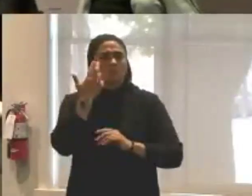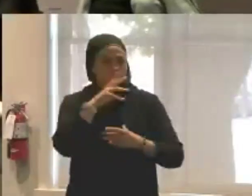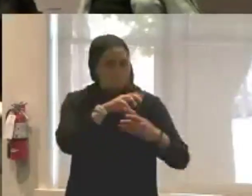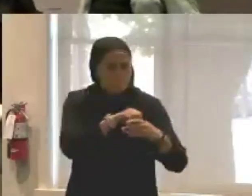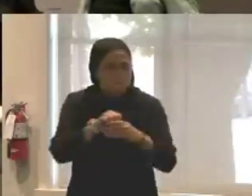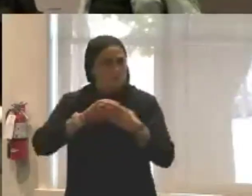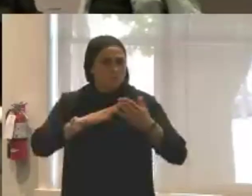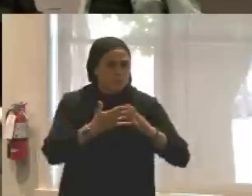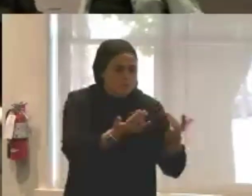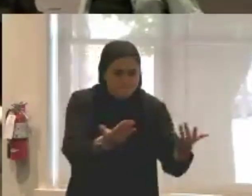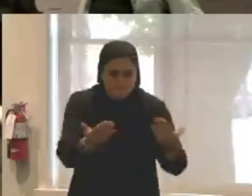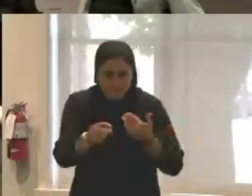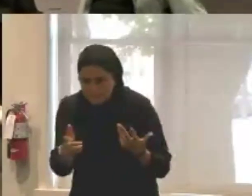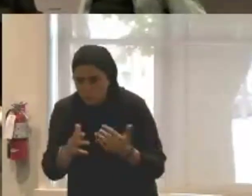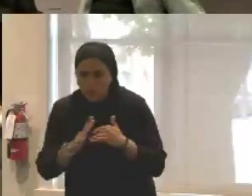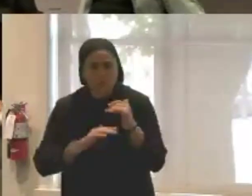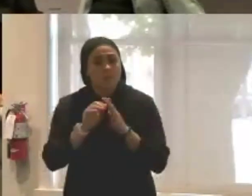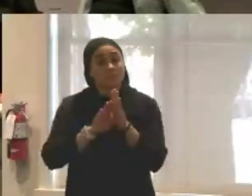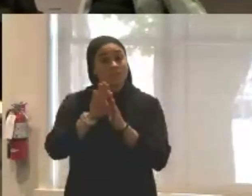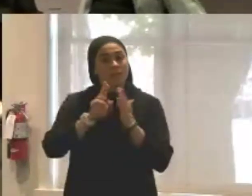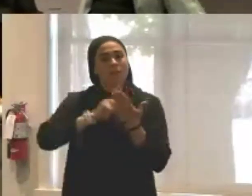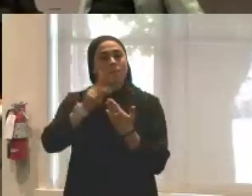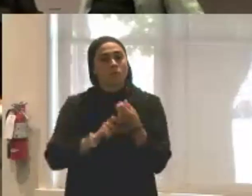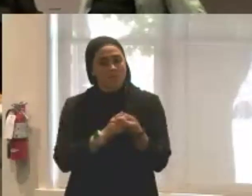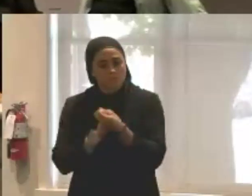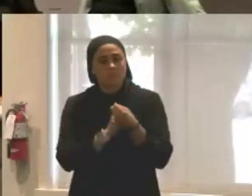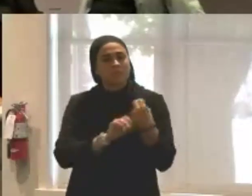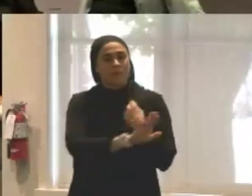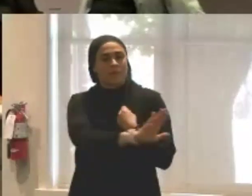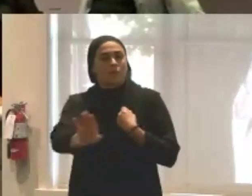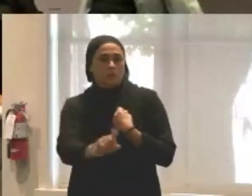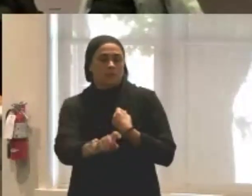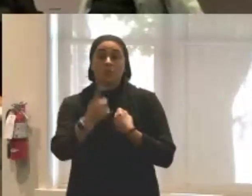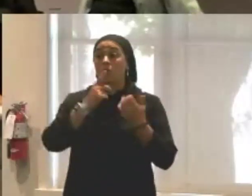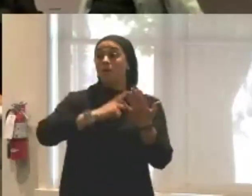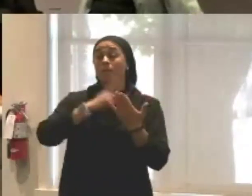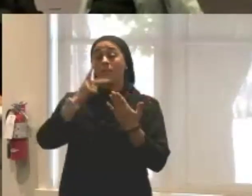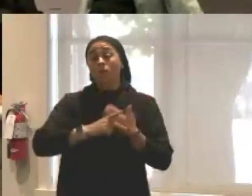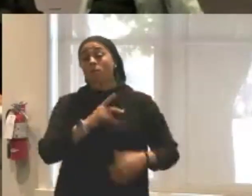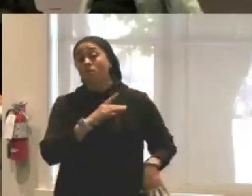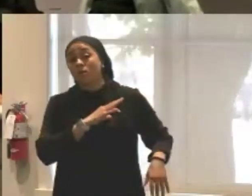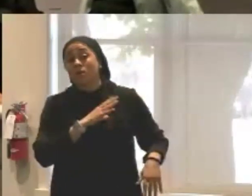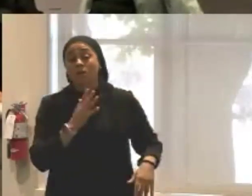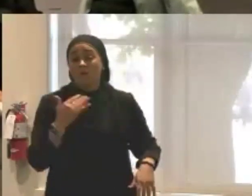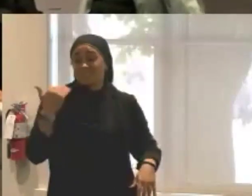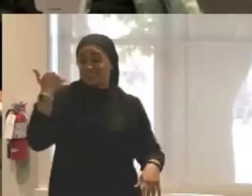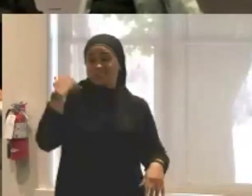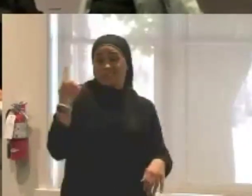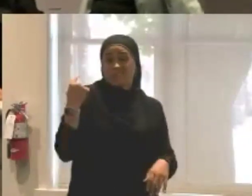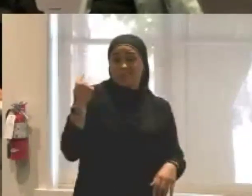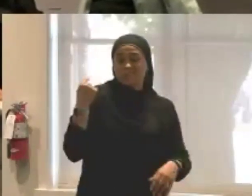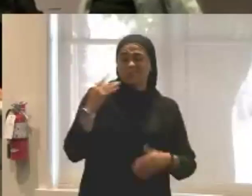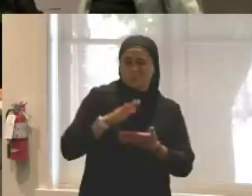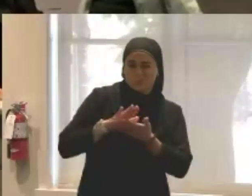needs are and building our programs based on that. One of the programs that comes to mind is, in the past school year, since